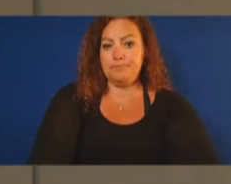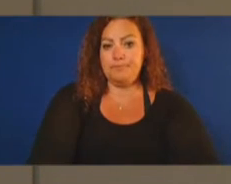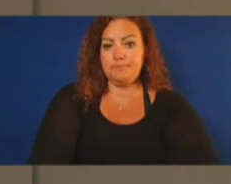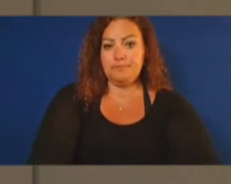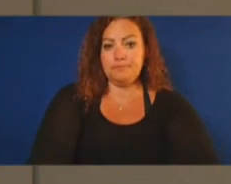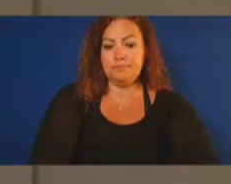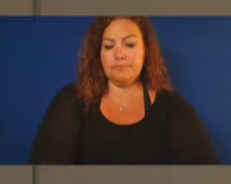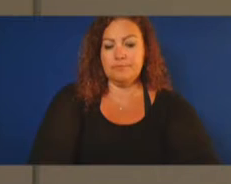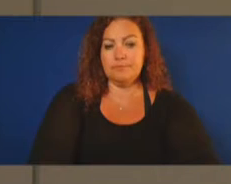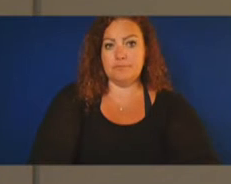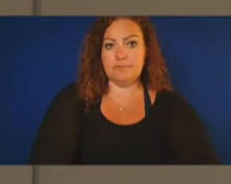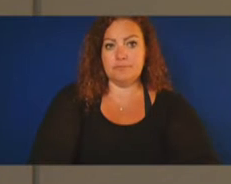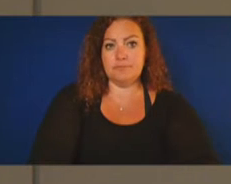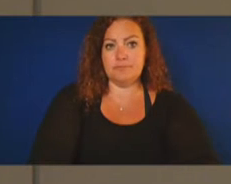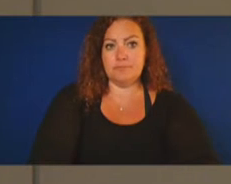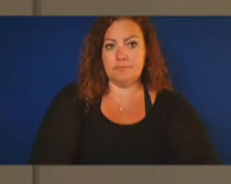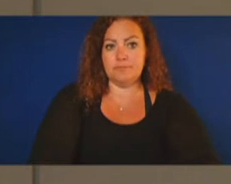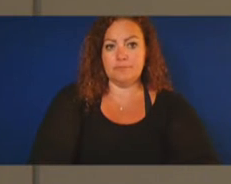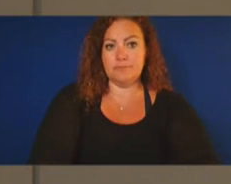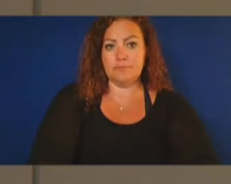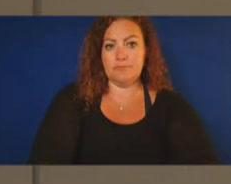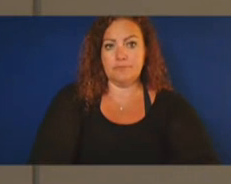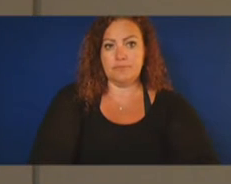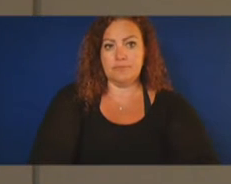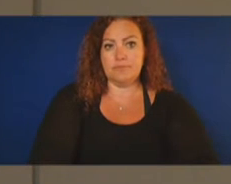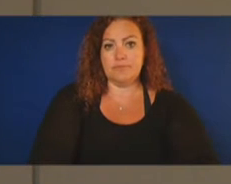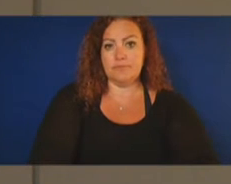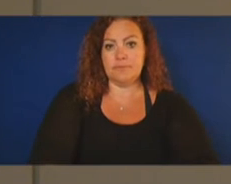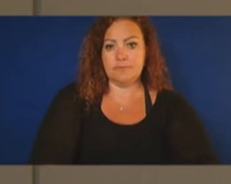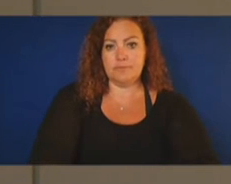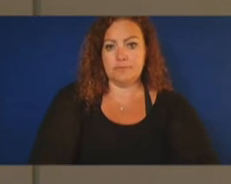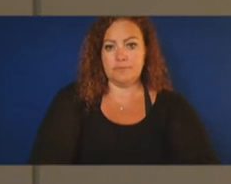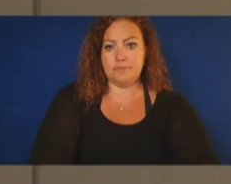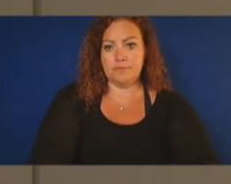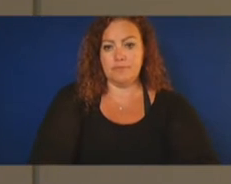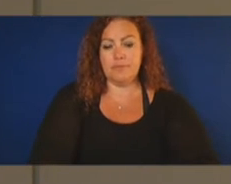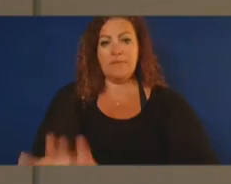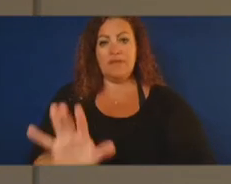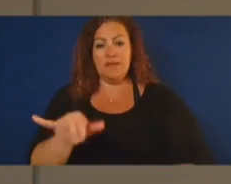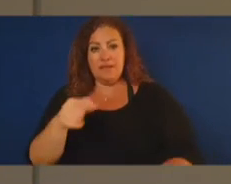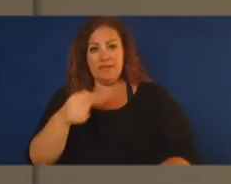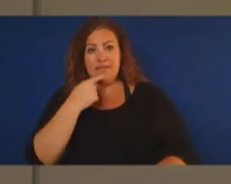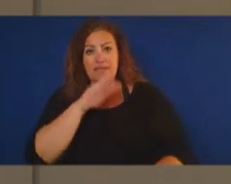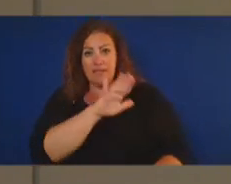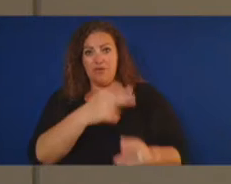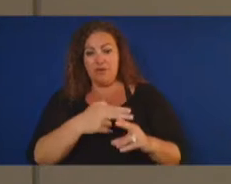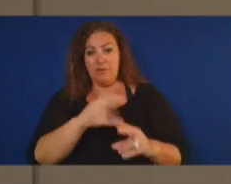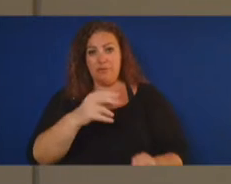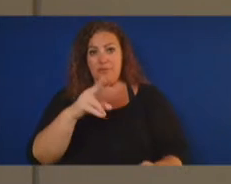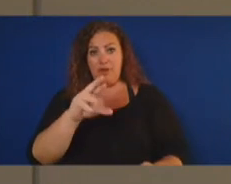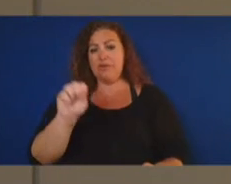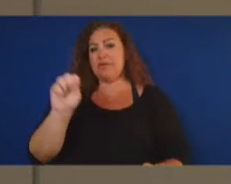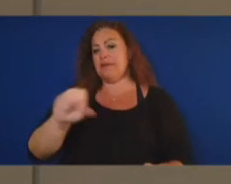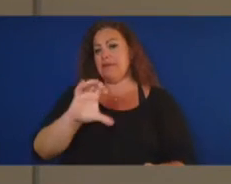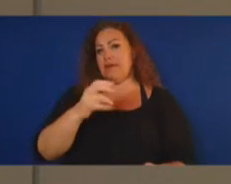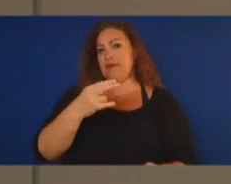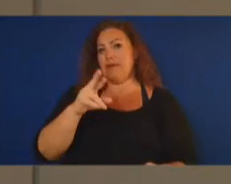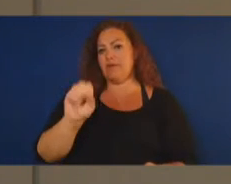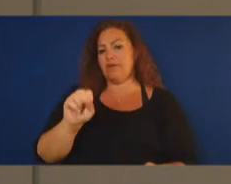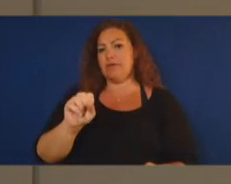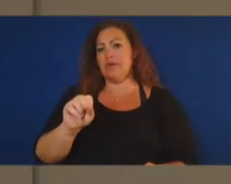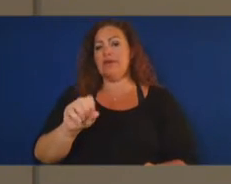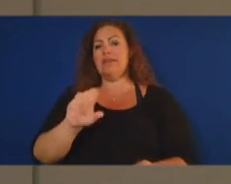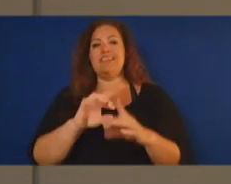did he say your name was Chris Chris Chris uh you know District 5 overall East